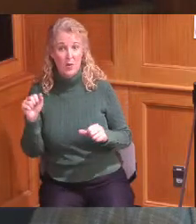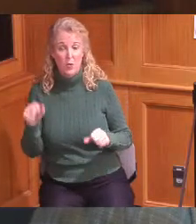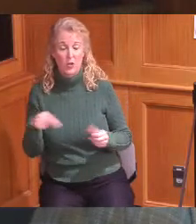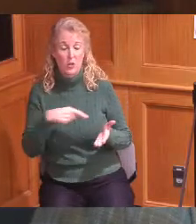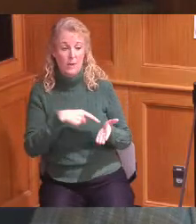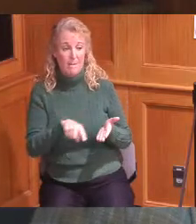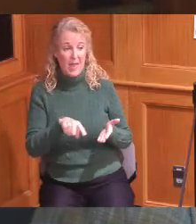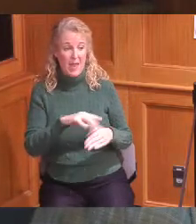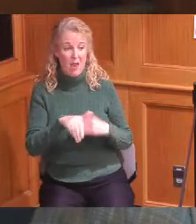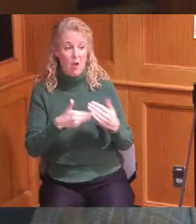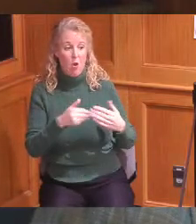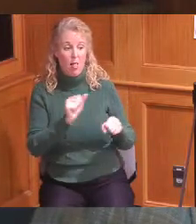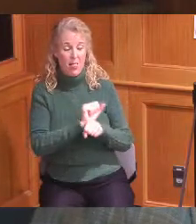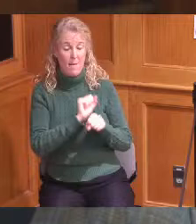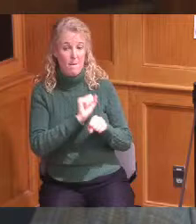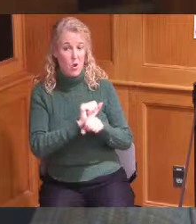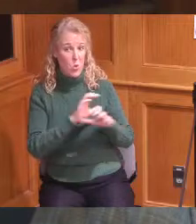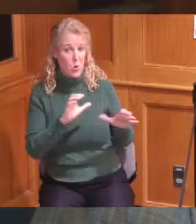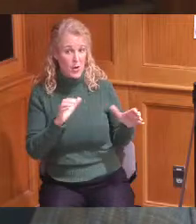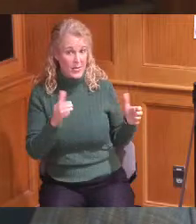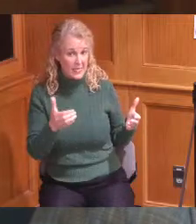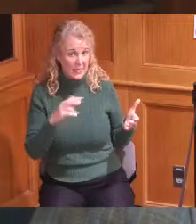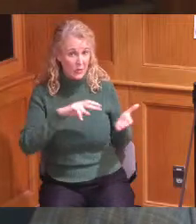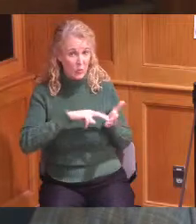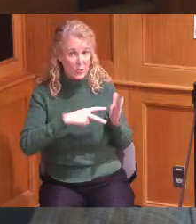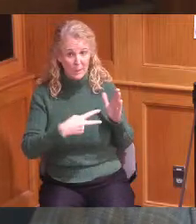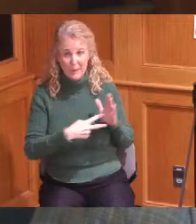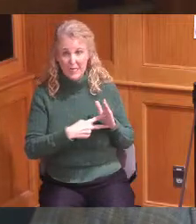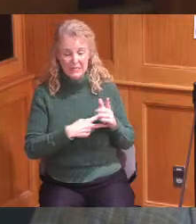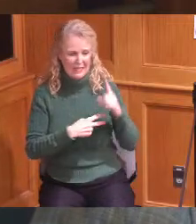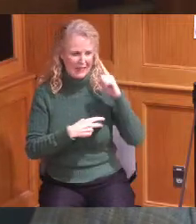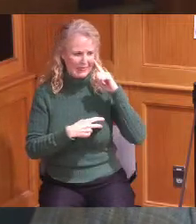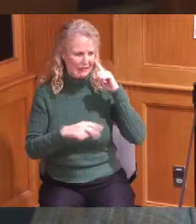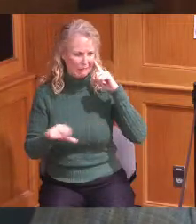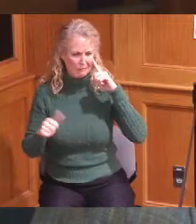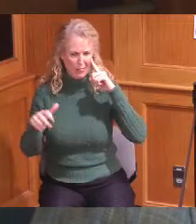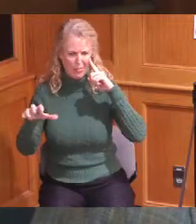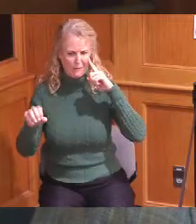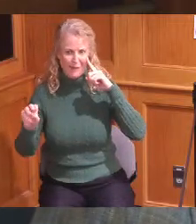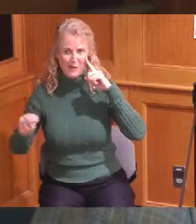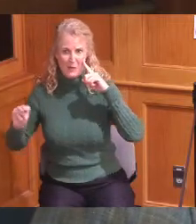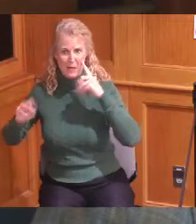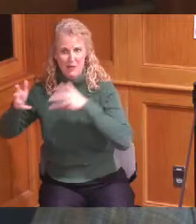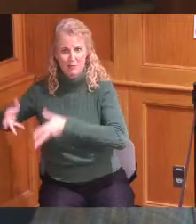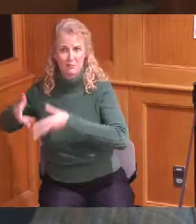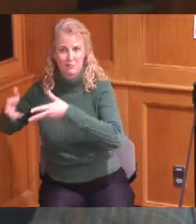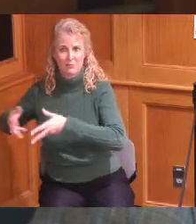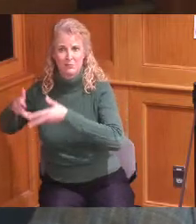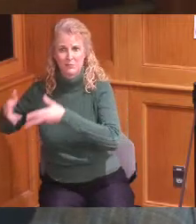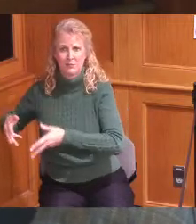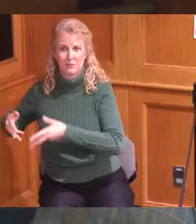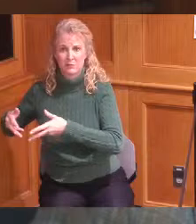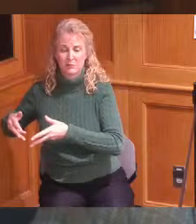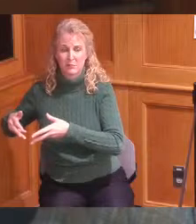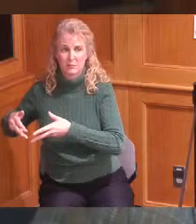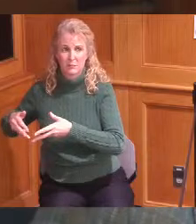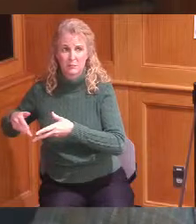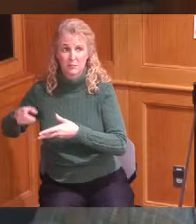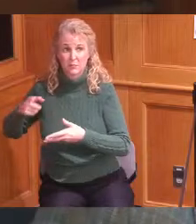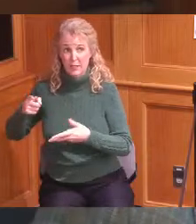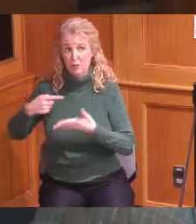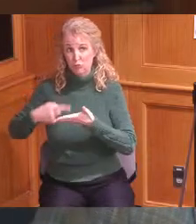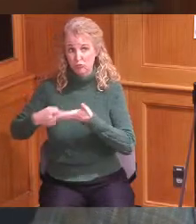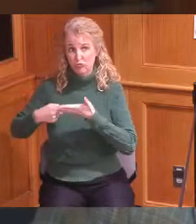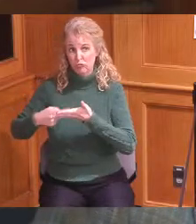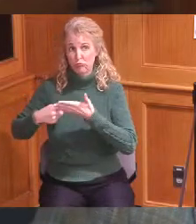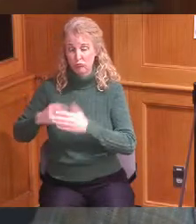our employees, which would allow us to have another $50 million that could be available for new programs. And you even talked